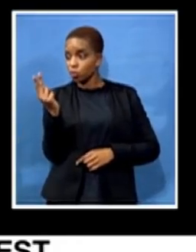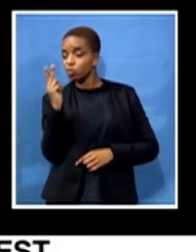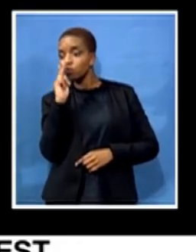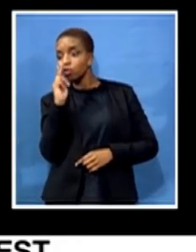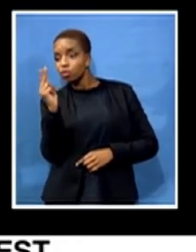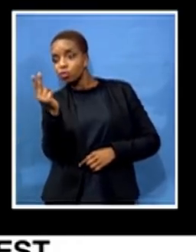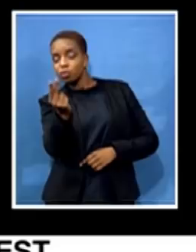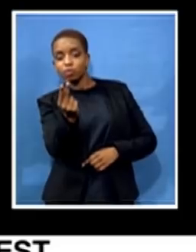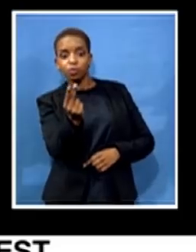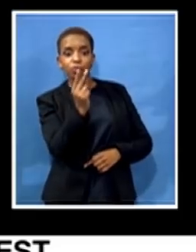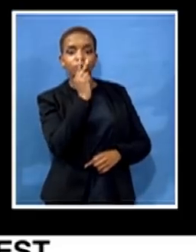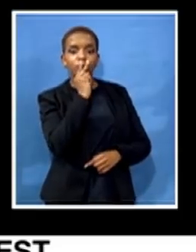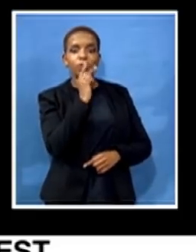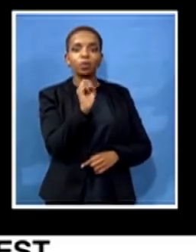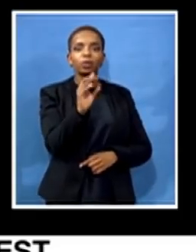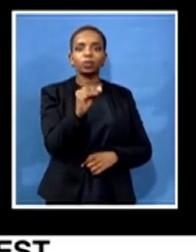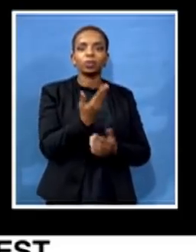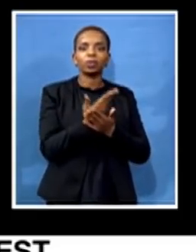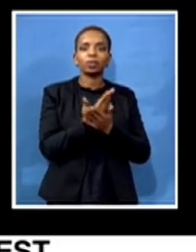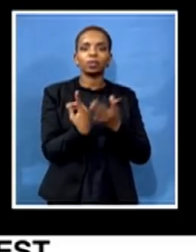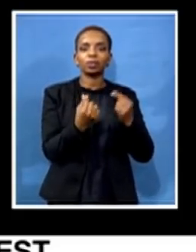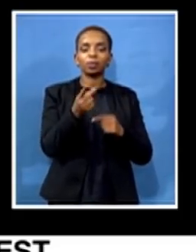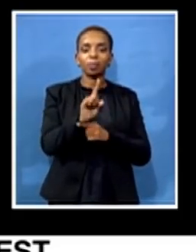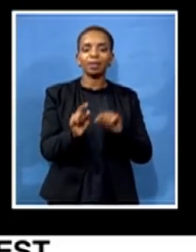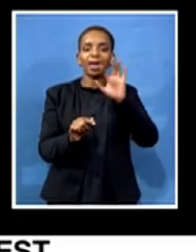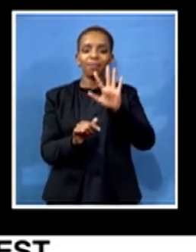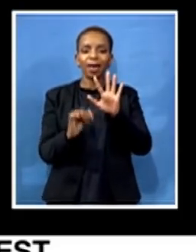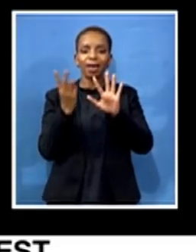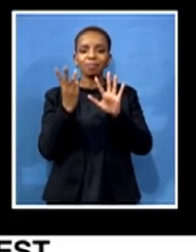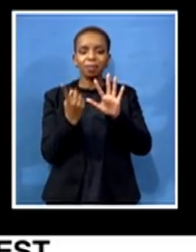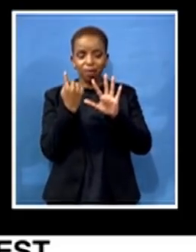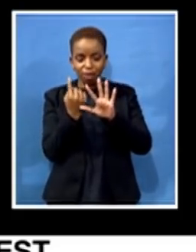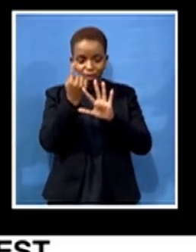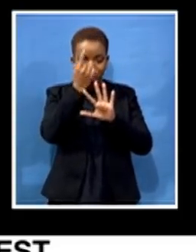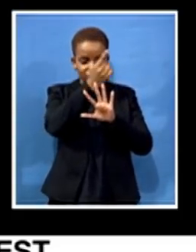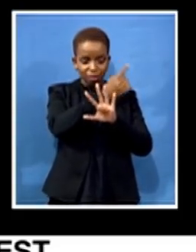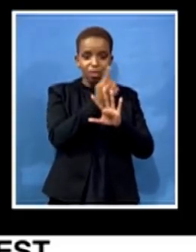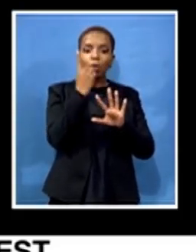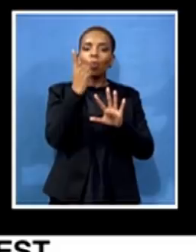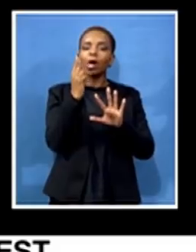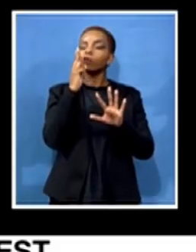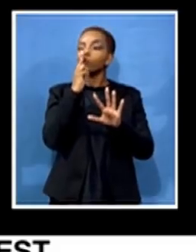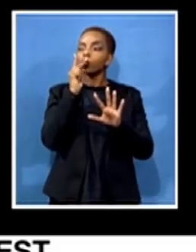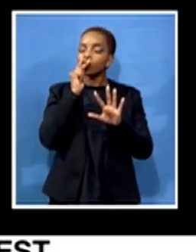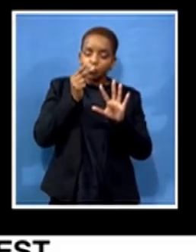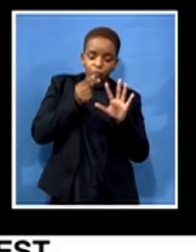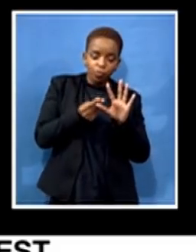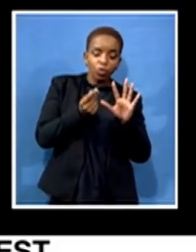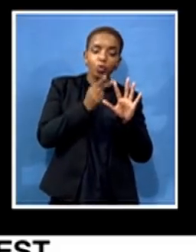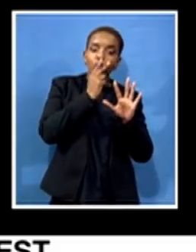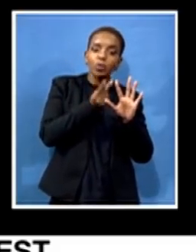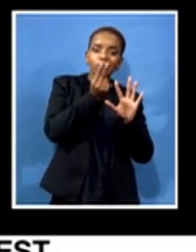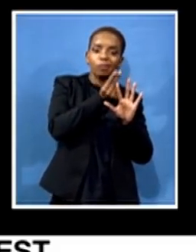5 people or even more can smoke 1 cigarette. And that puts them